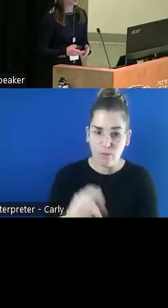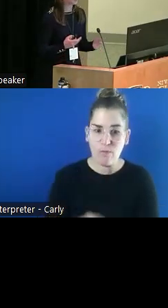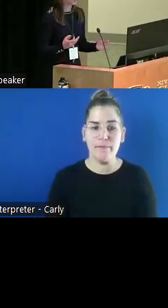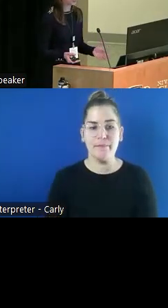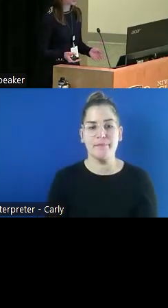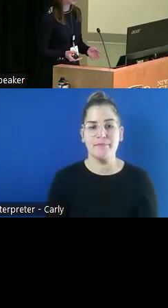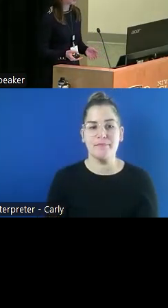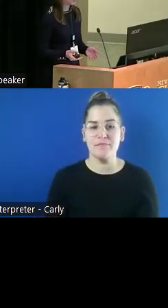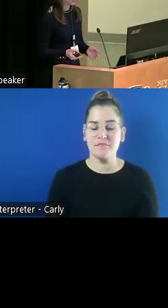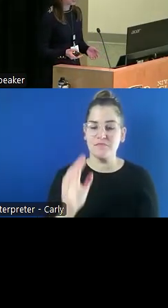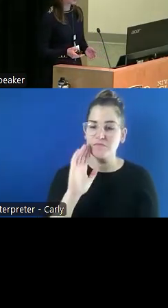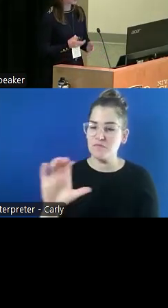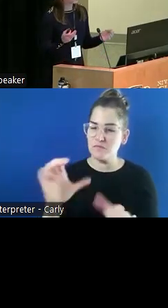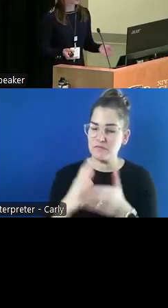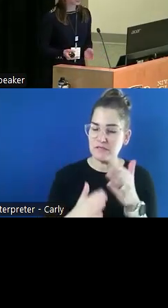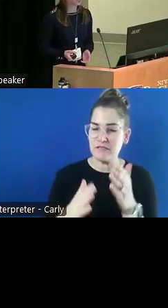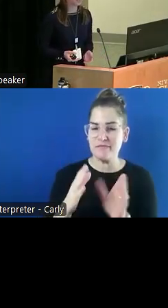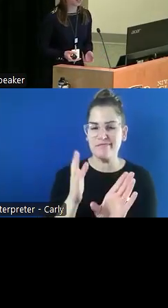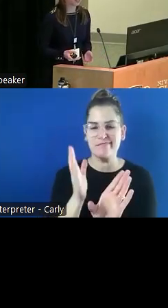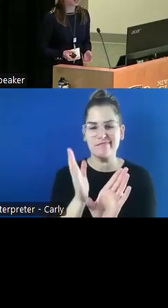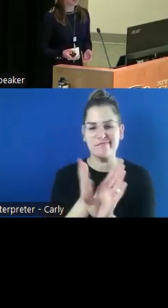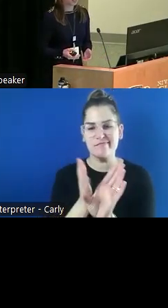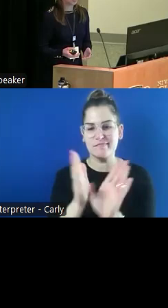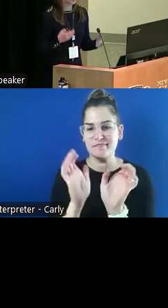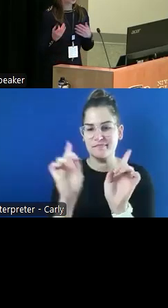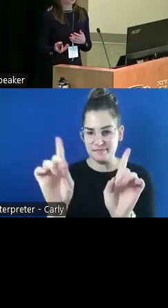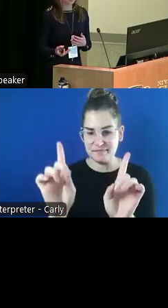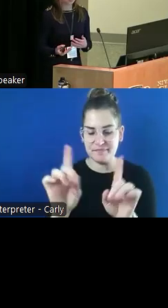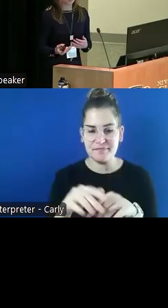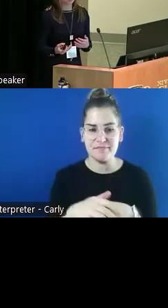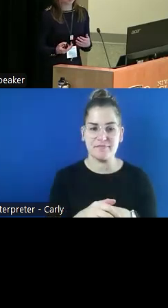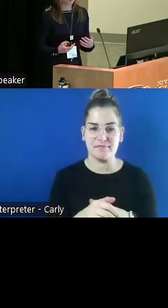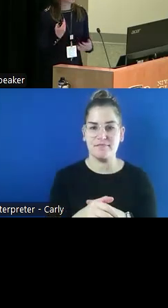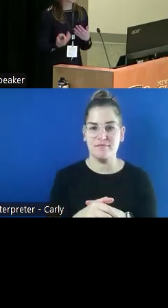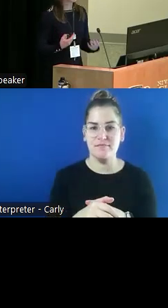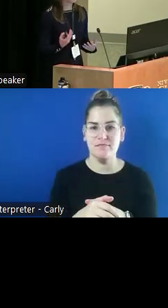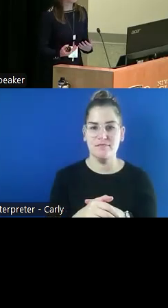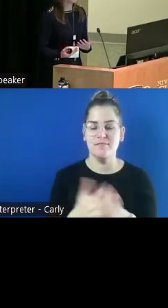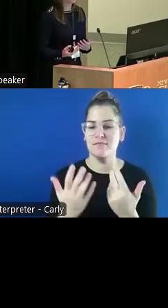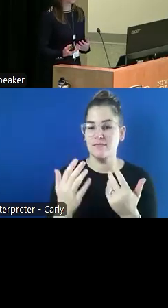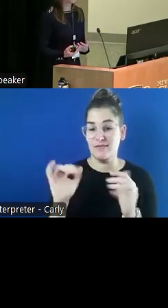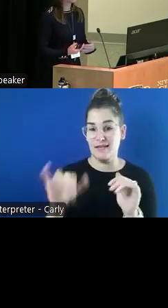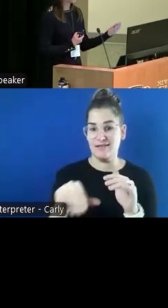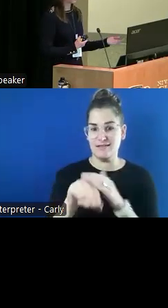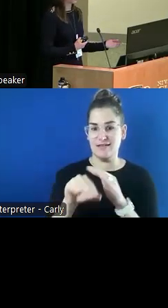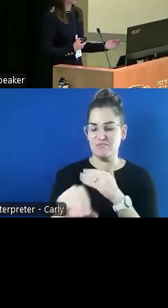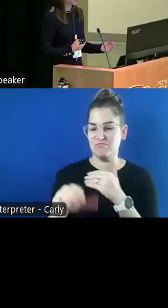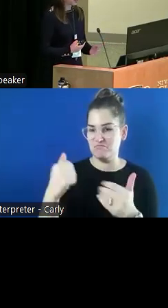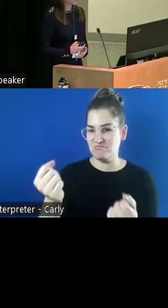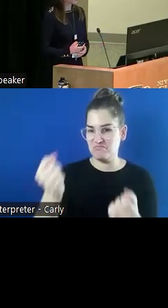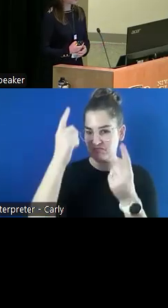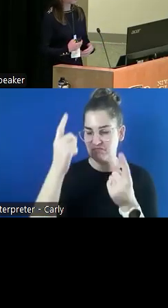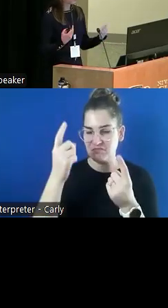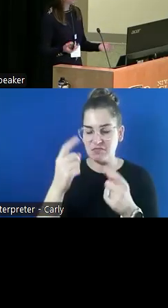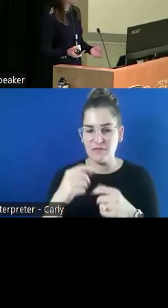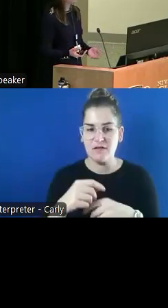for psychoeducation, and the psychoeducation piece translated in an accessible manner the research on